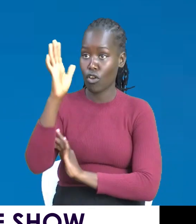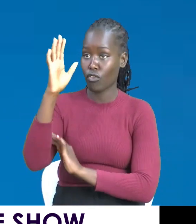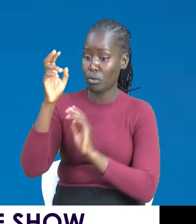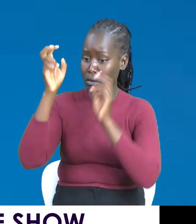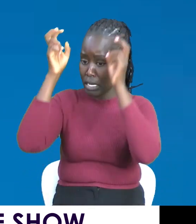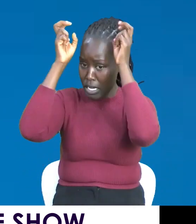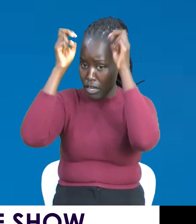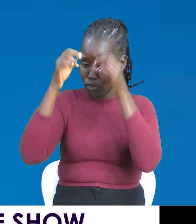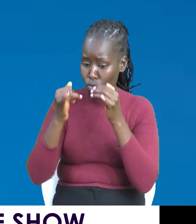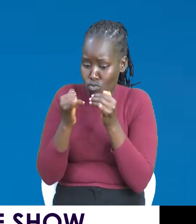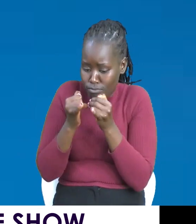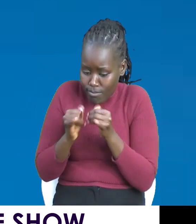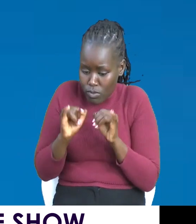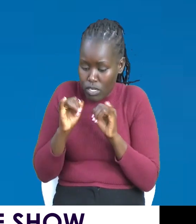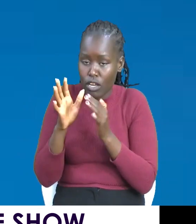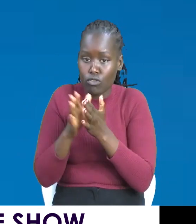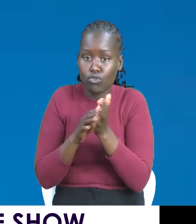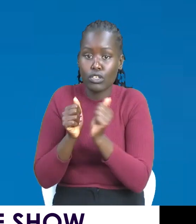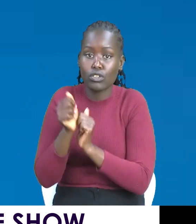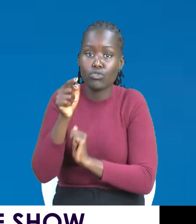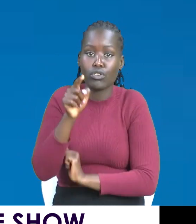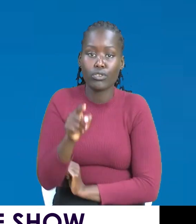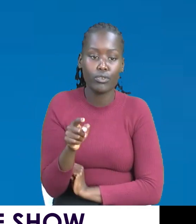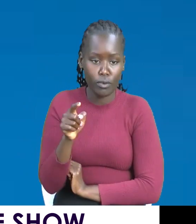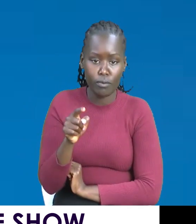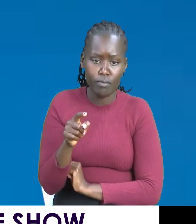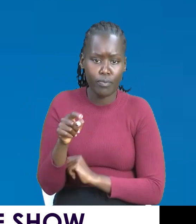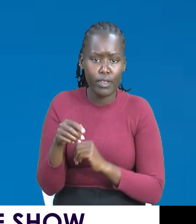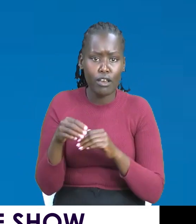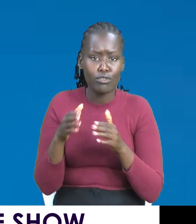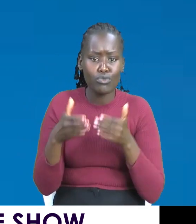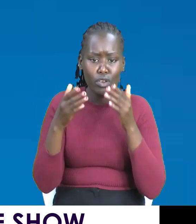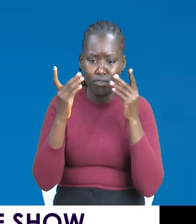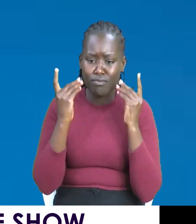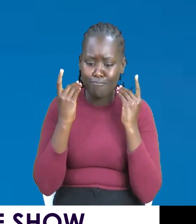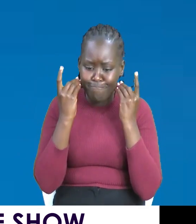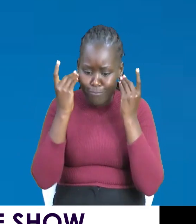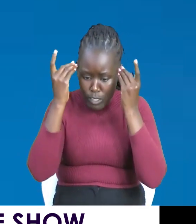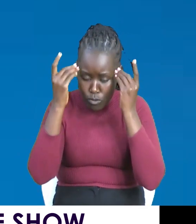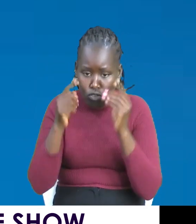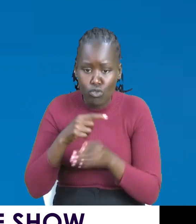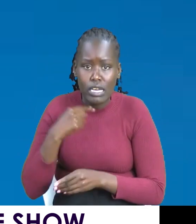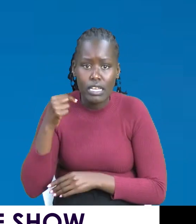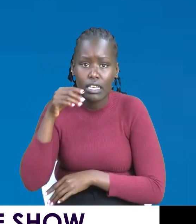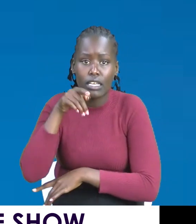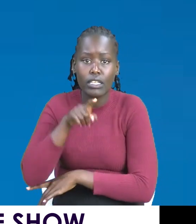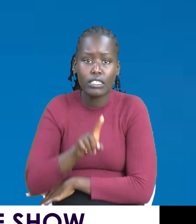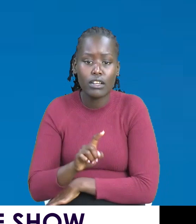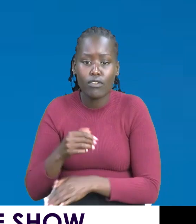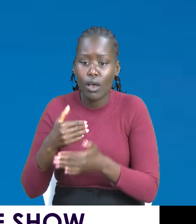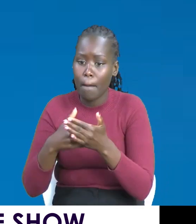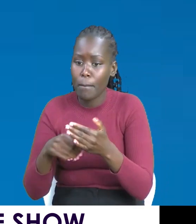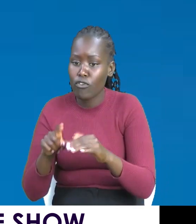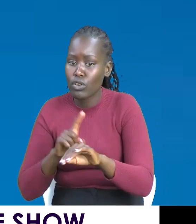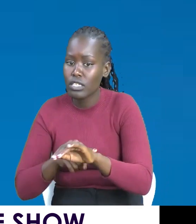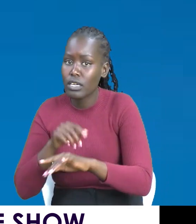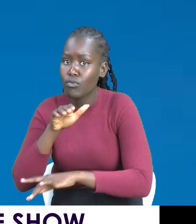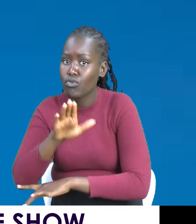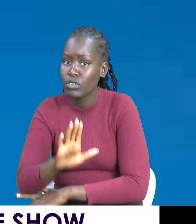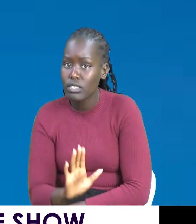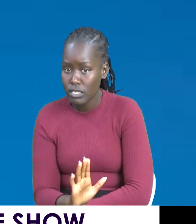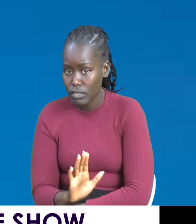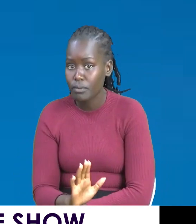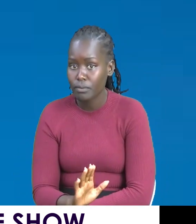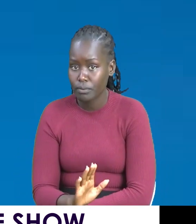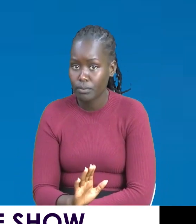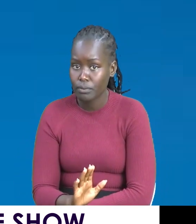try to destroy you, to put depression in you so that you kill yourself before the death of your time, before your time